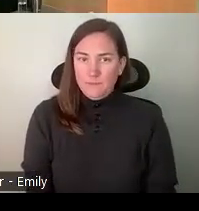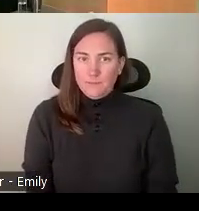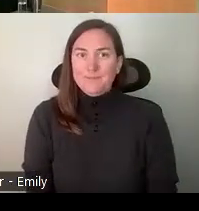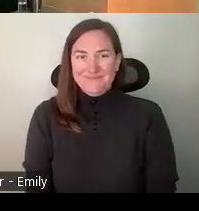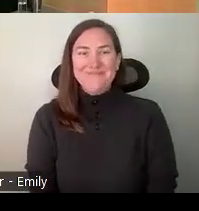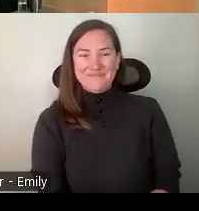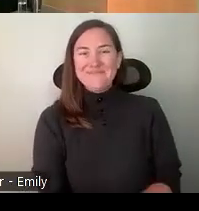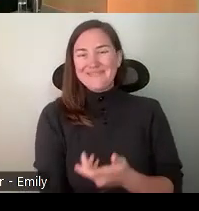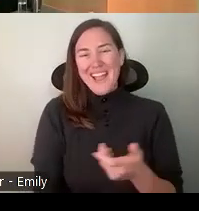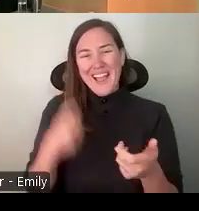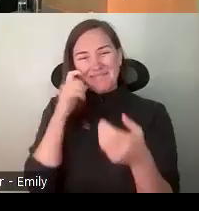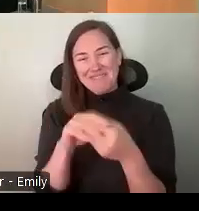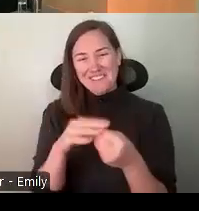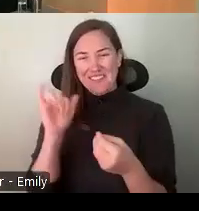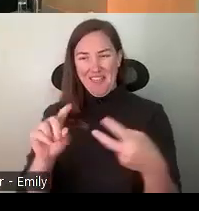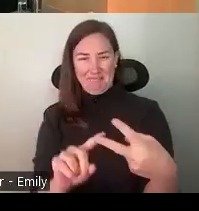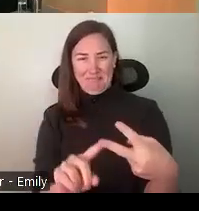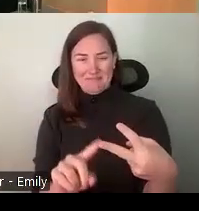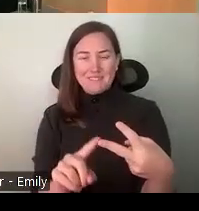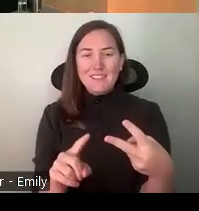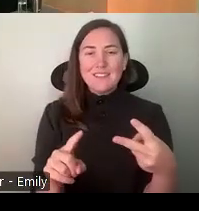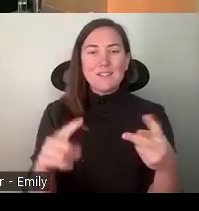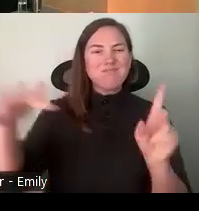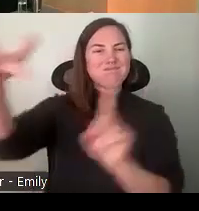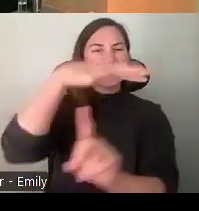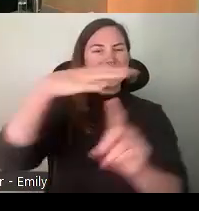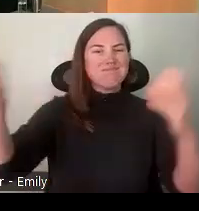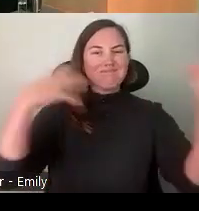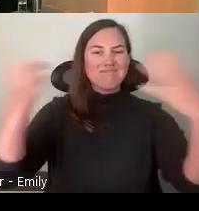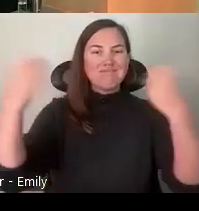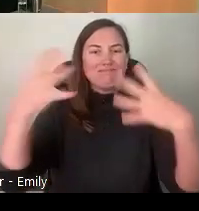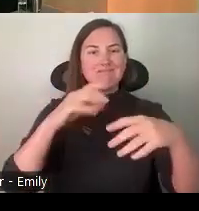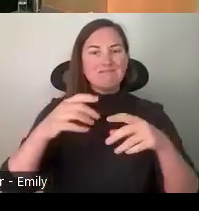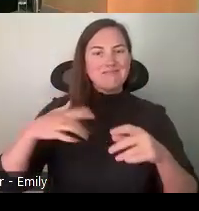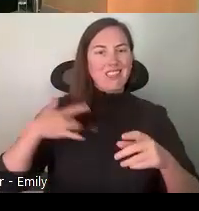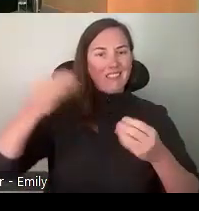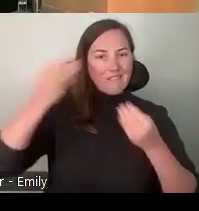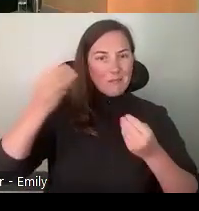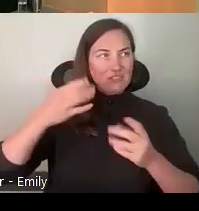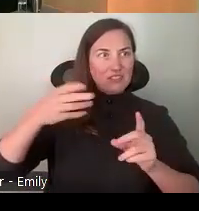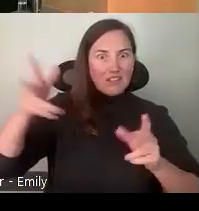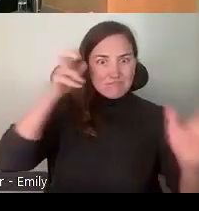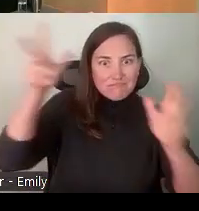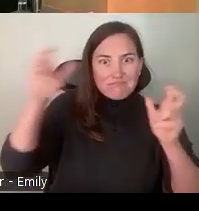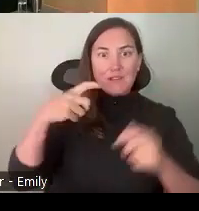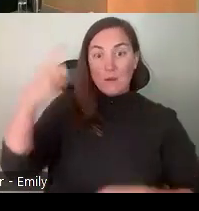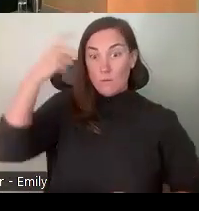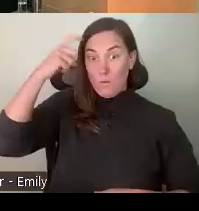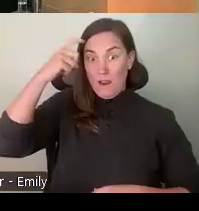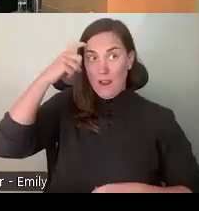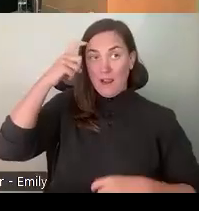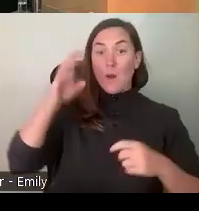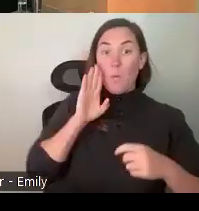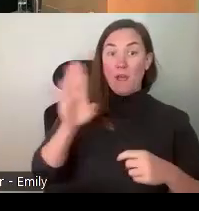Yes, I just said this. So basically, there is noisy sensory information coming in, and our brain integrates the sensory signals with these